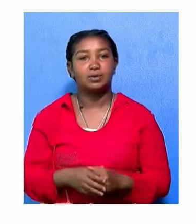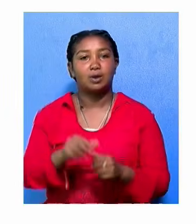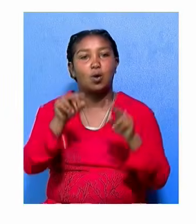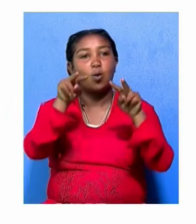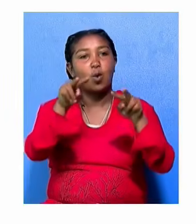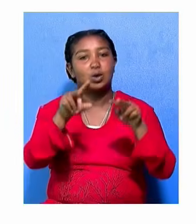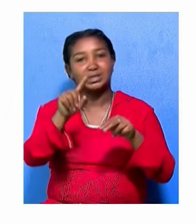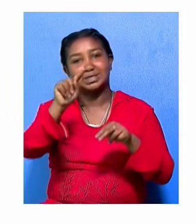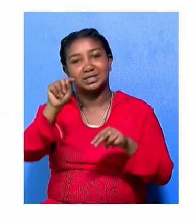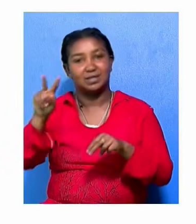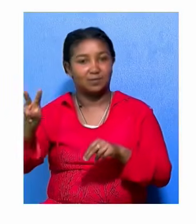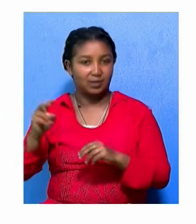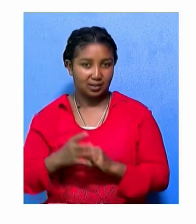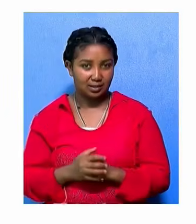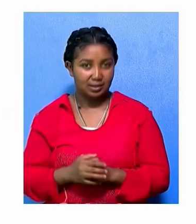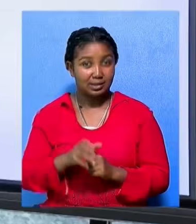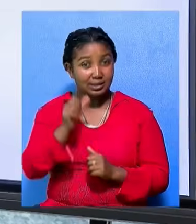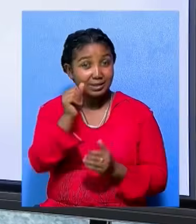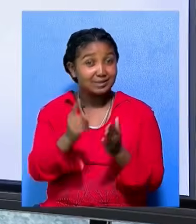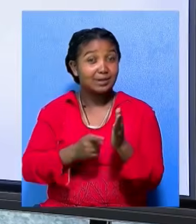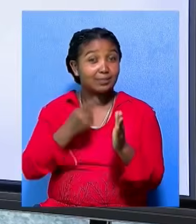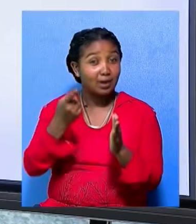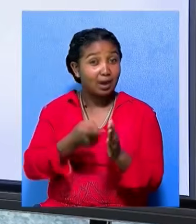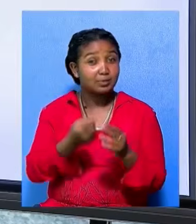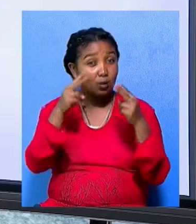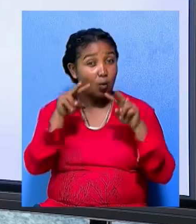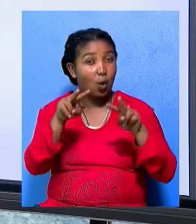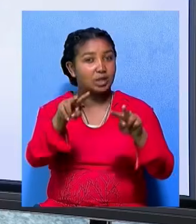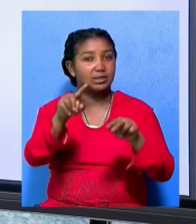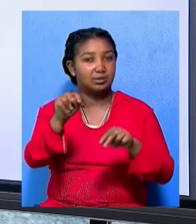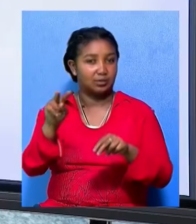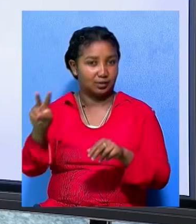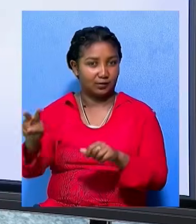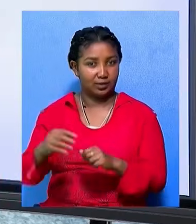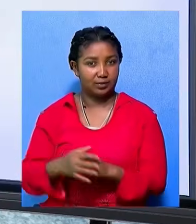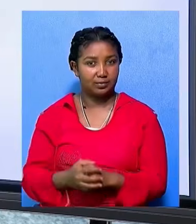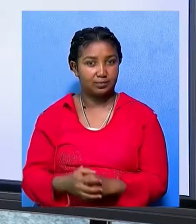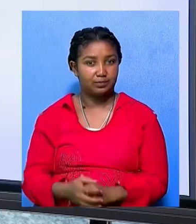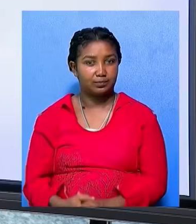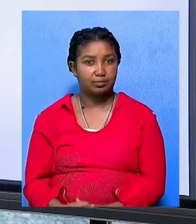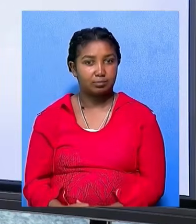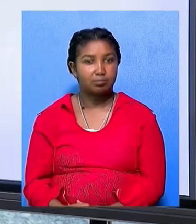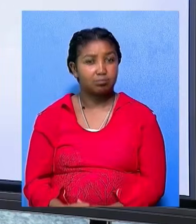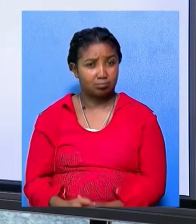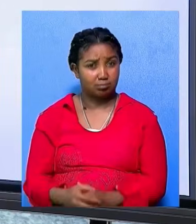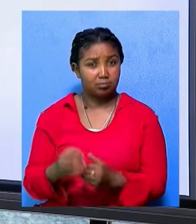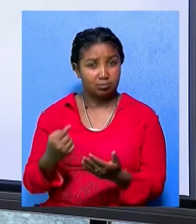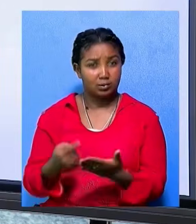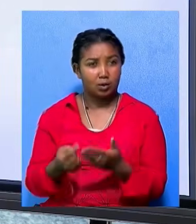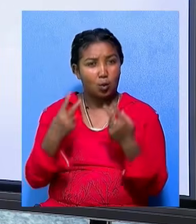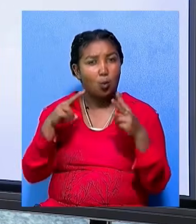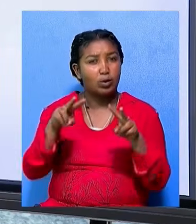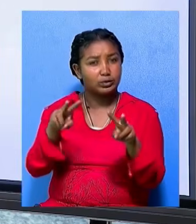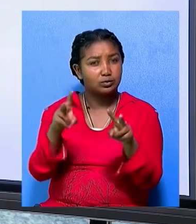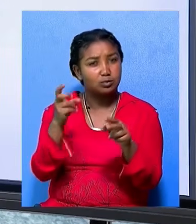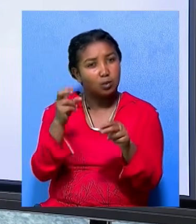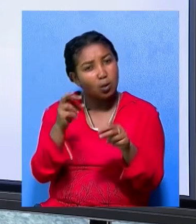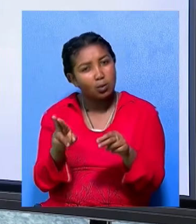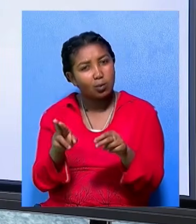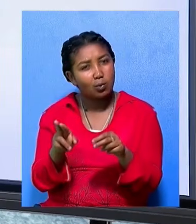TV. He sometimes watch TV. Can we say here watch